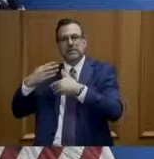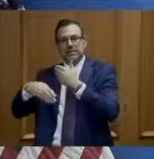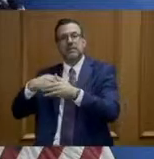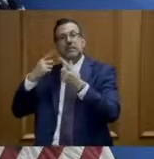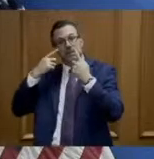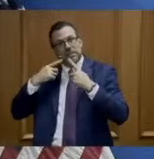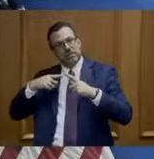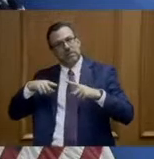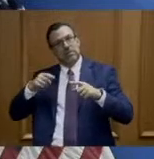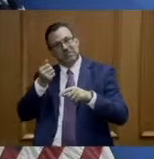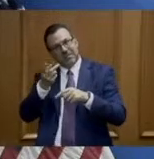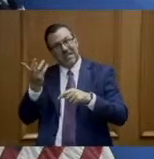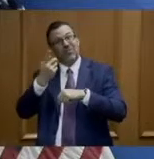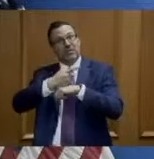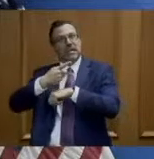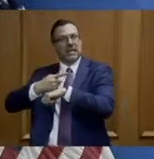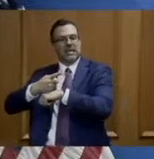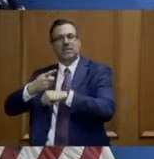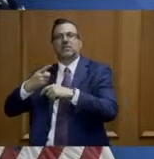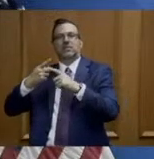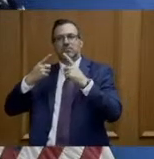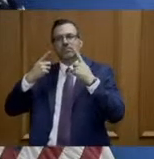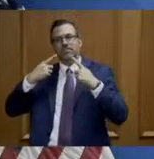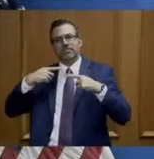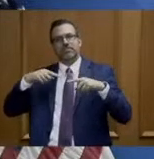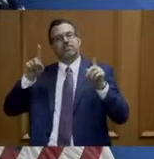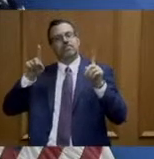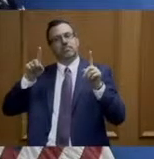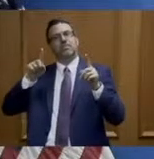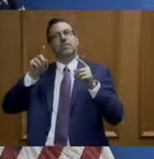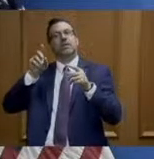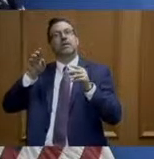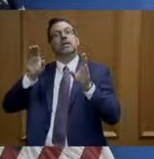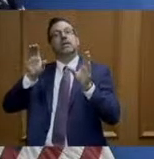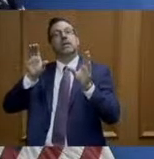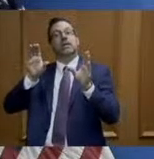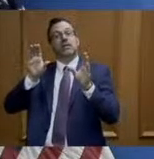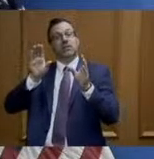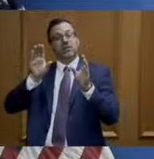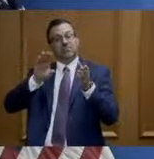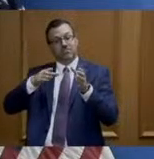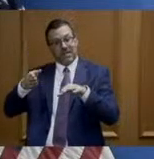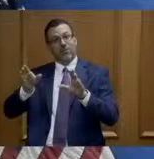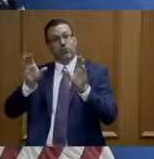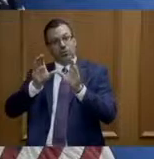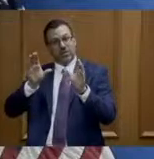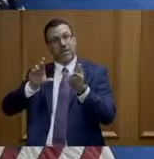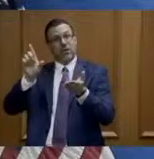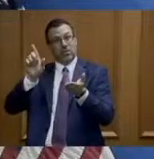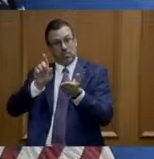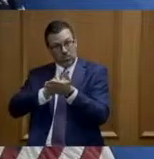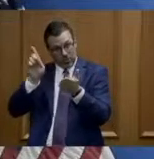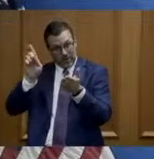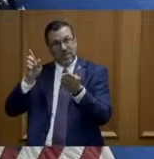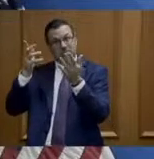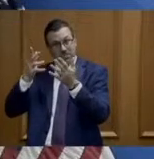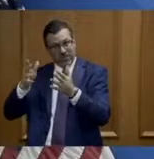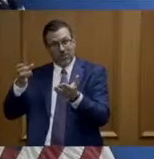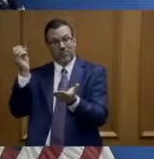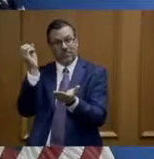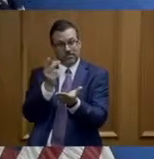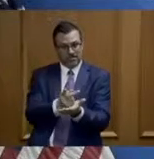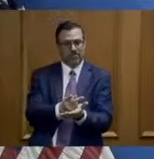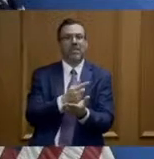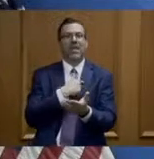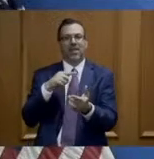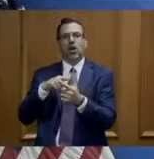it takes several days to do that. And so once that death certificate data comes in, we cross-reference that with the reports of deaths that we